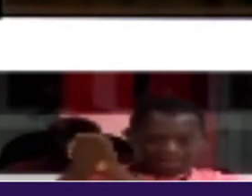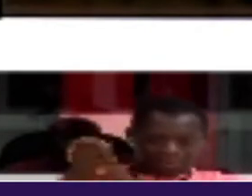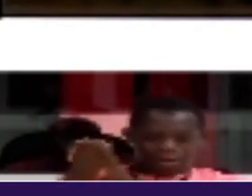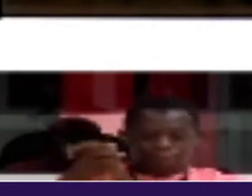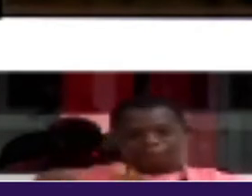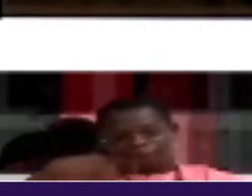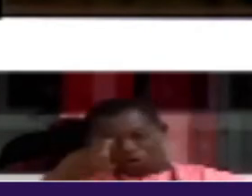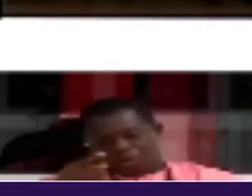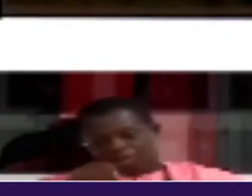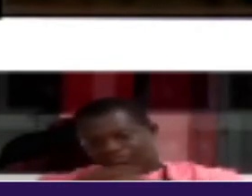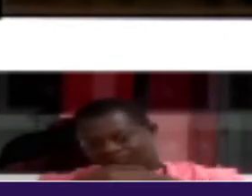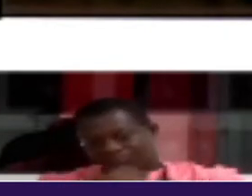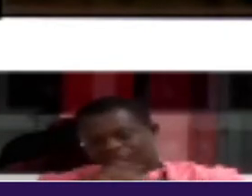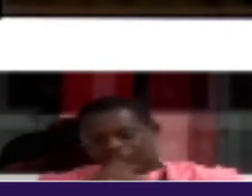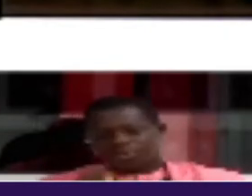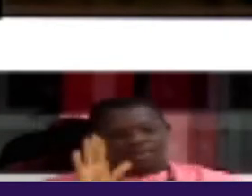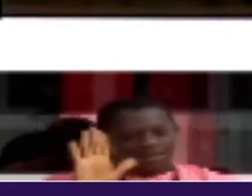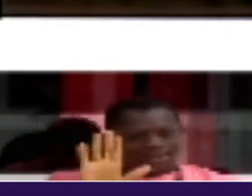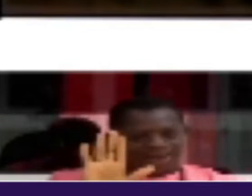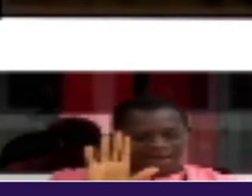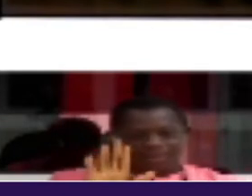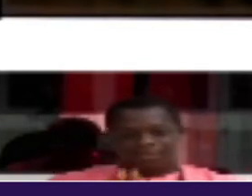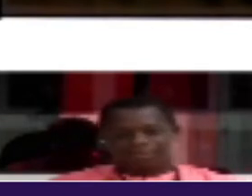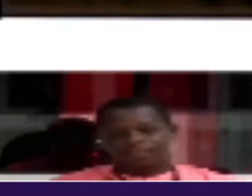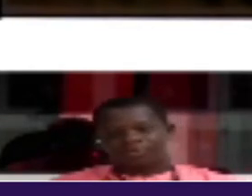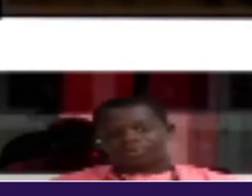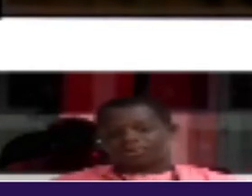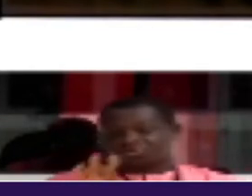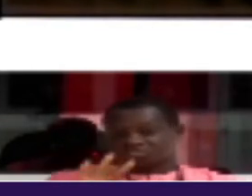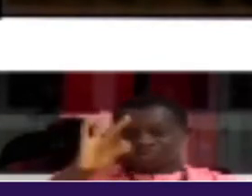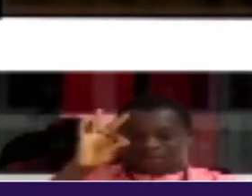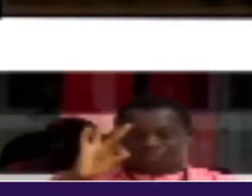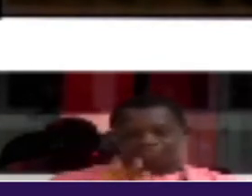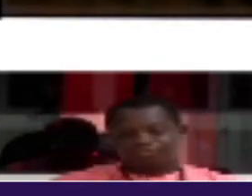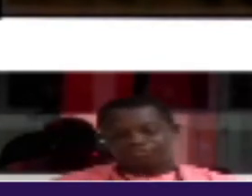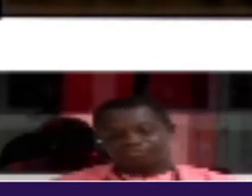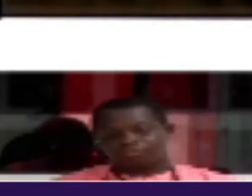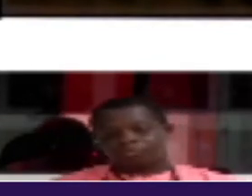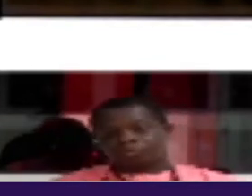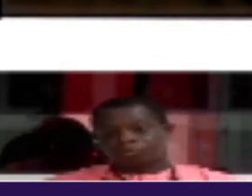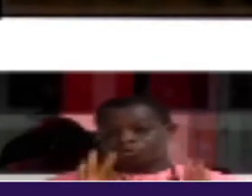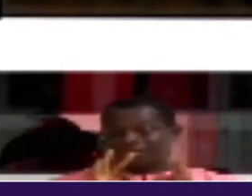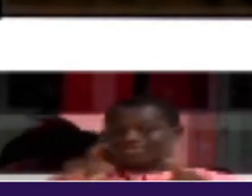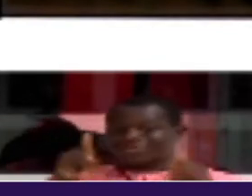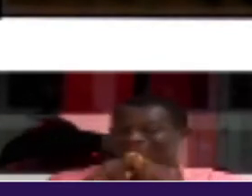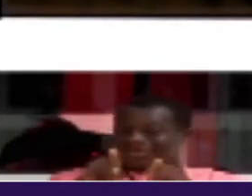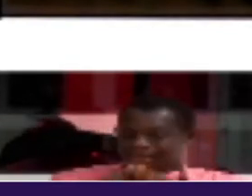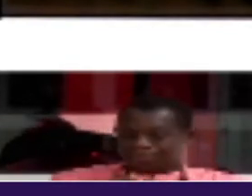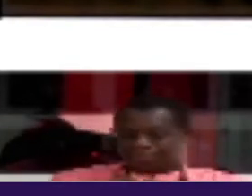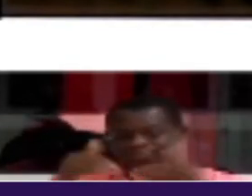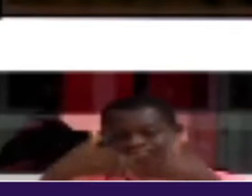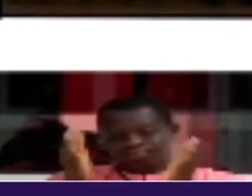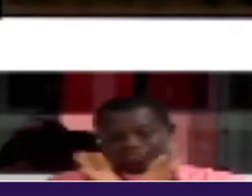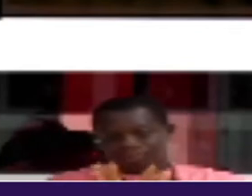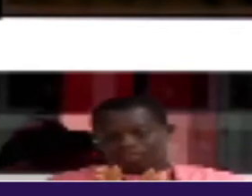training. Then later, they decided to take the same team that trained those